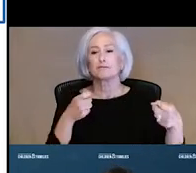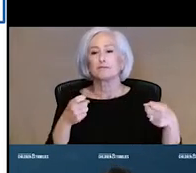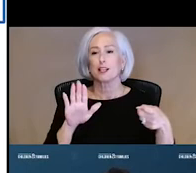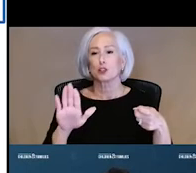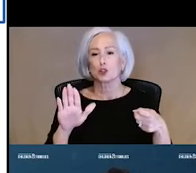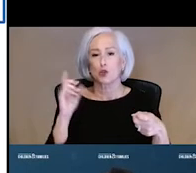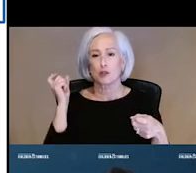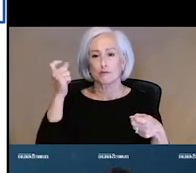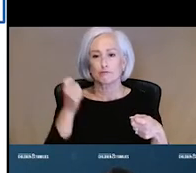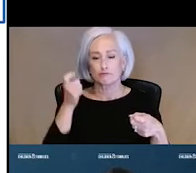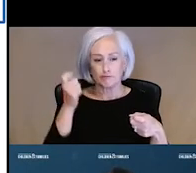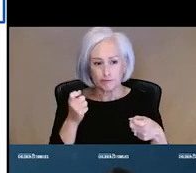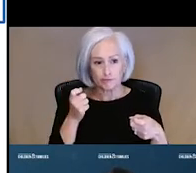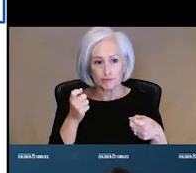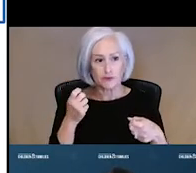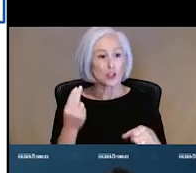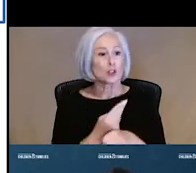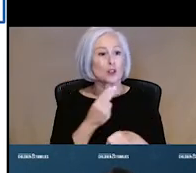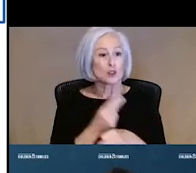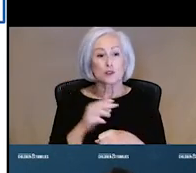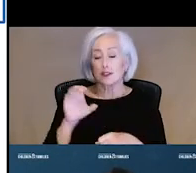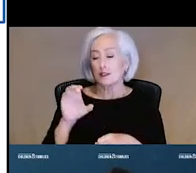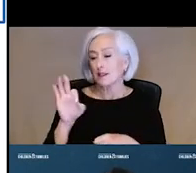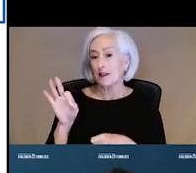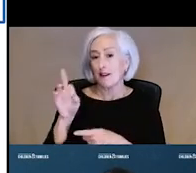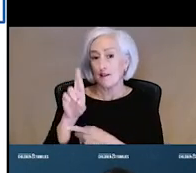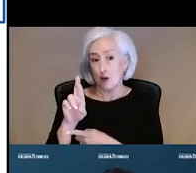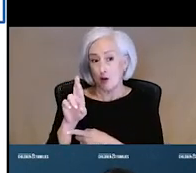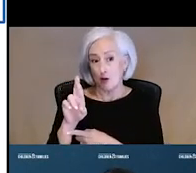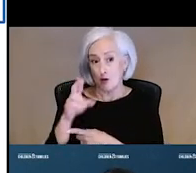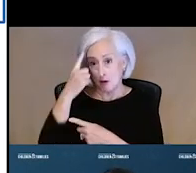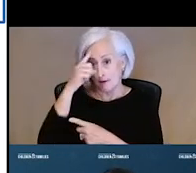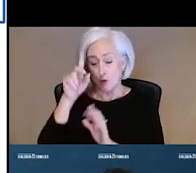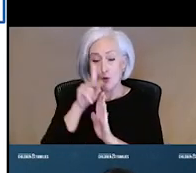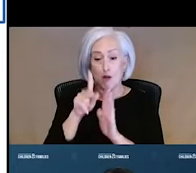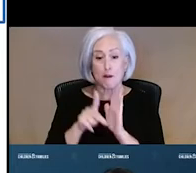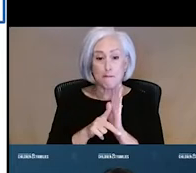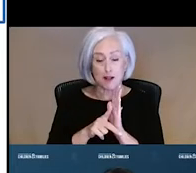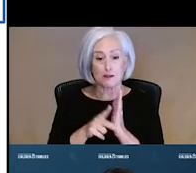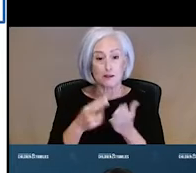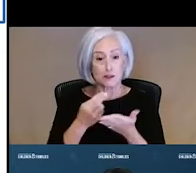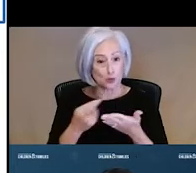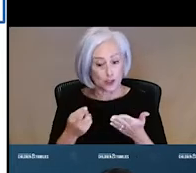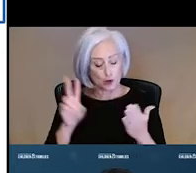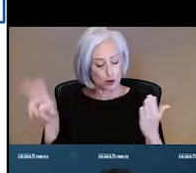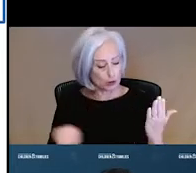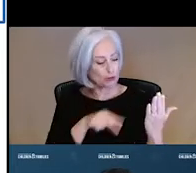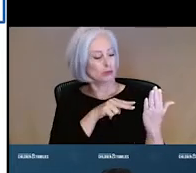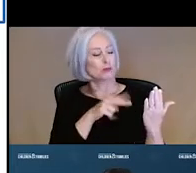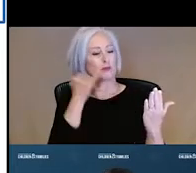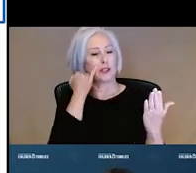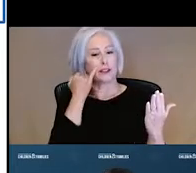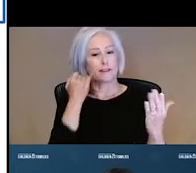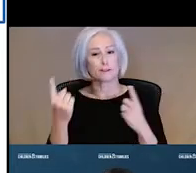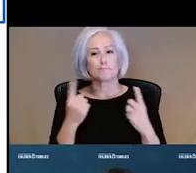understand how to use the Code of Federal Regulations as a policy resource that you can consult when you have questions.